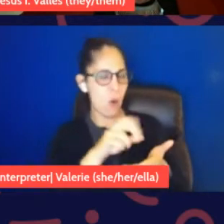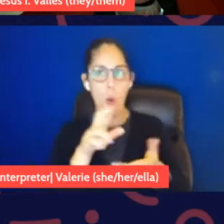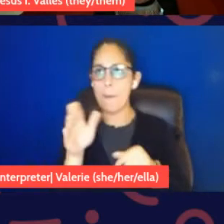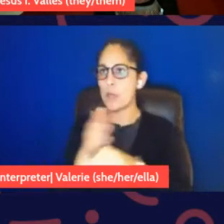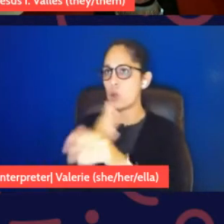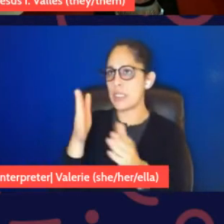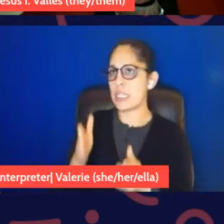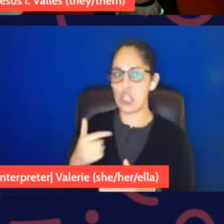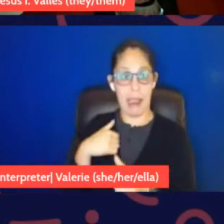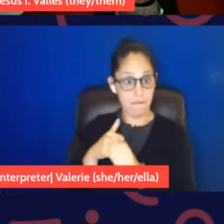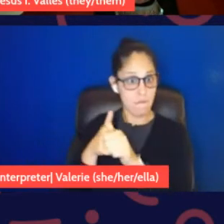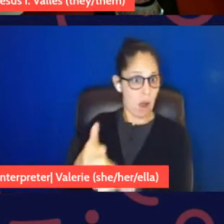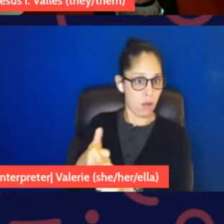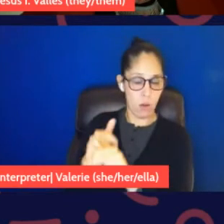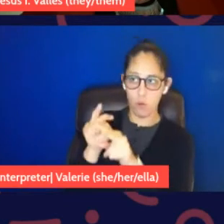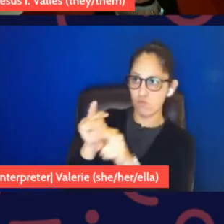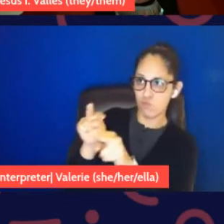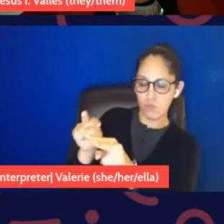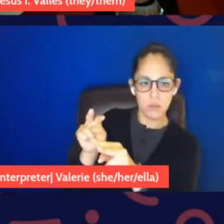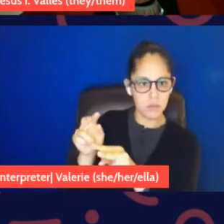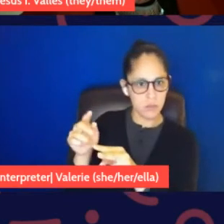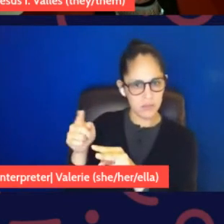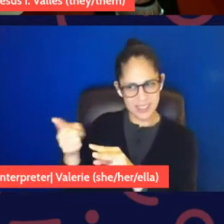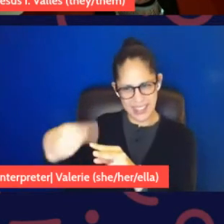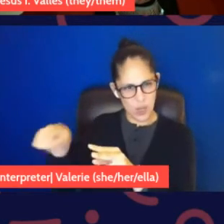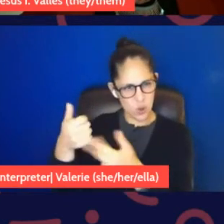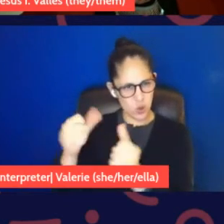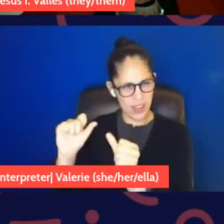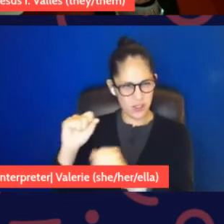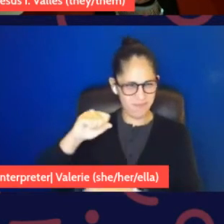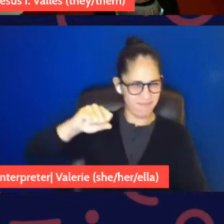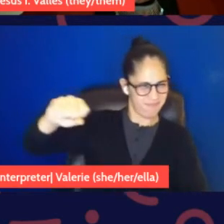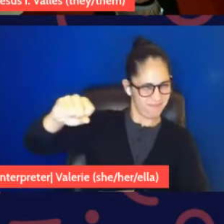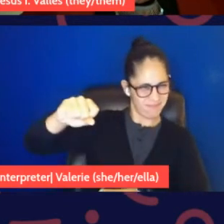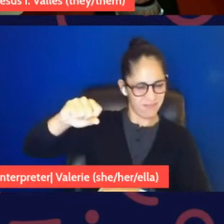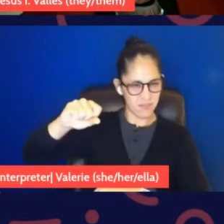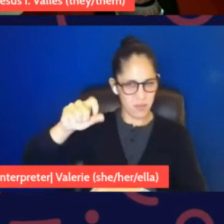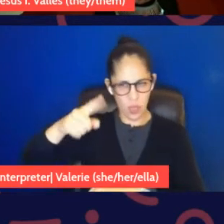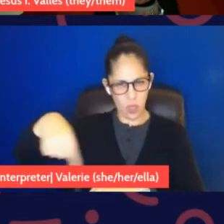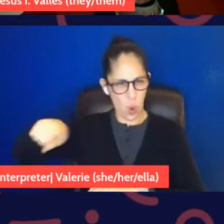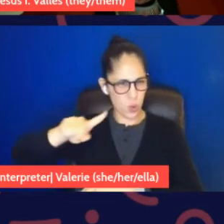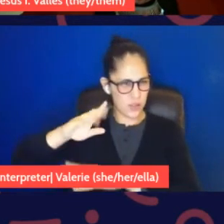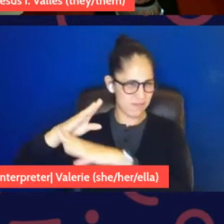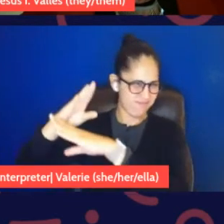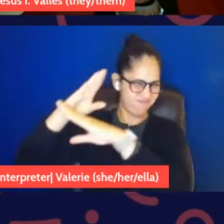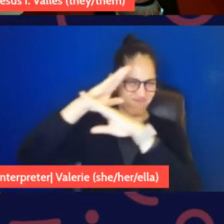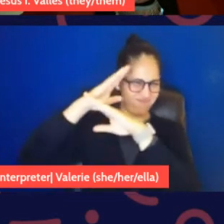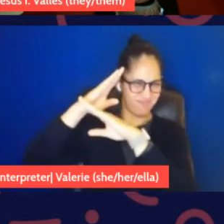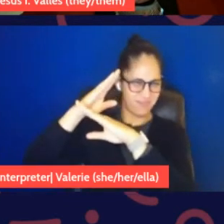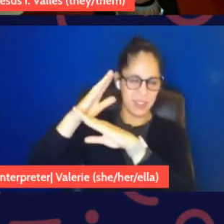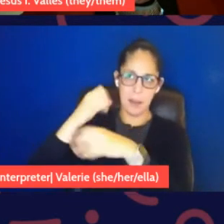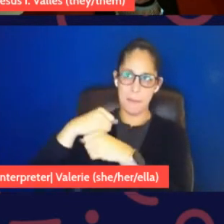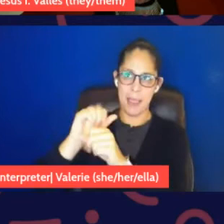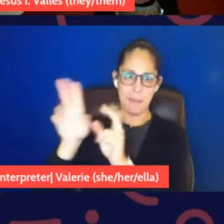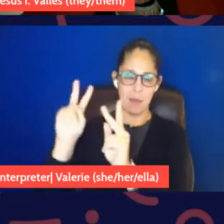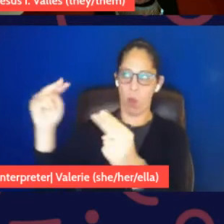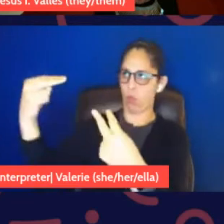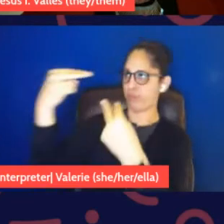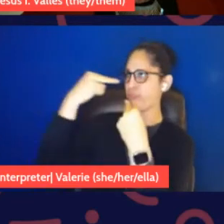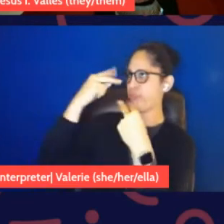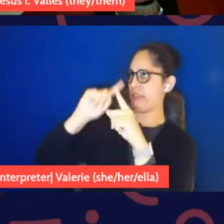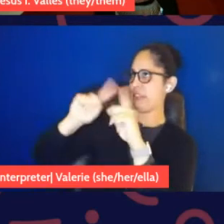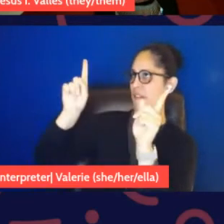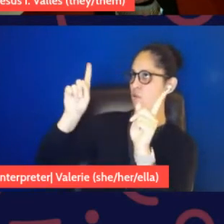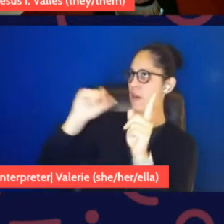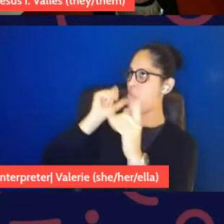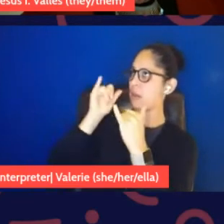the one that are trying to push those boundaries that basically keeps us separate rather than, you know,